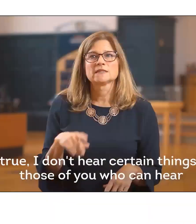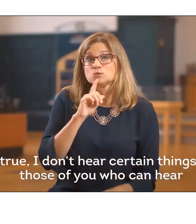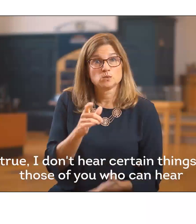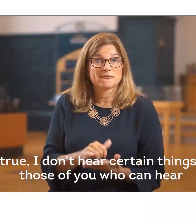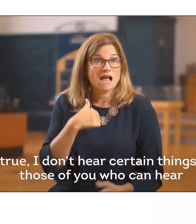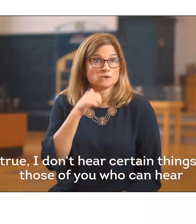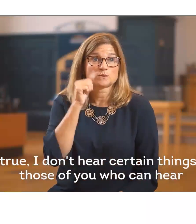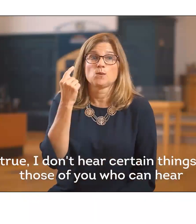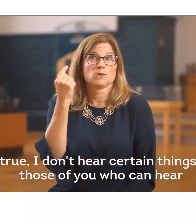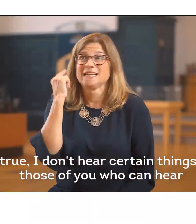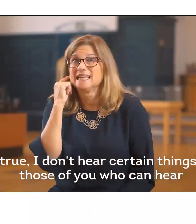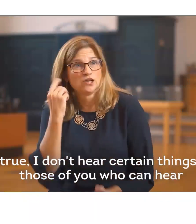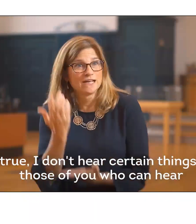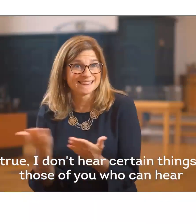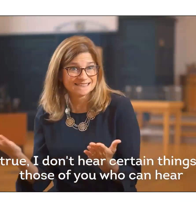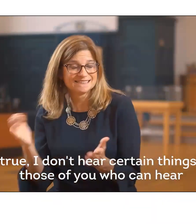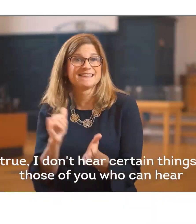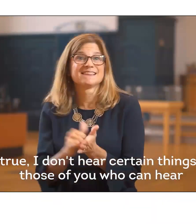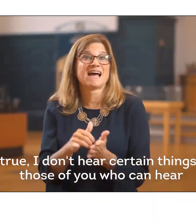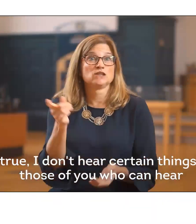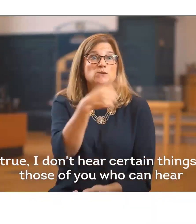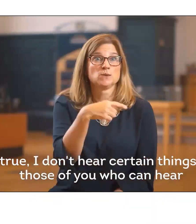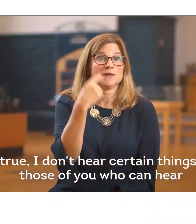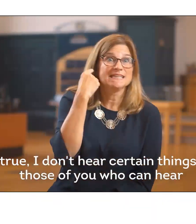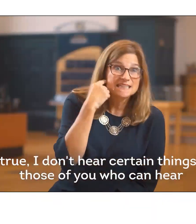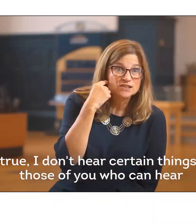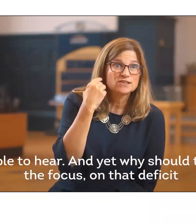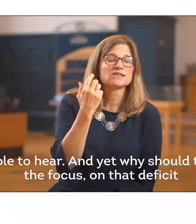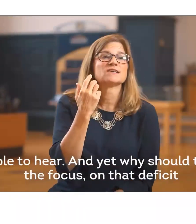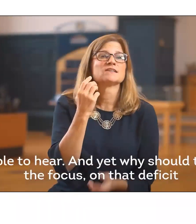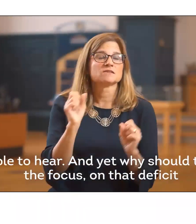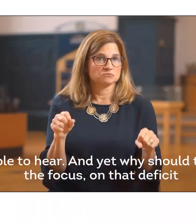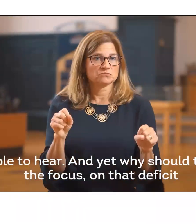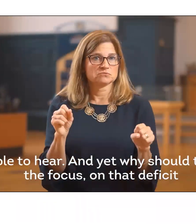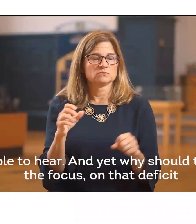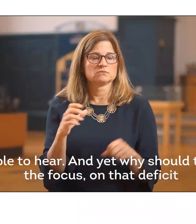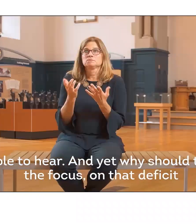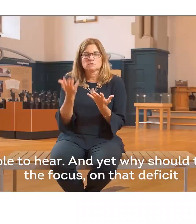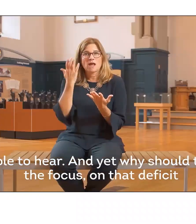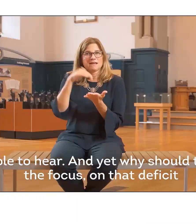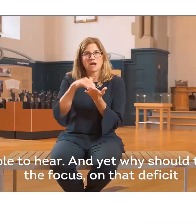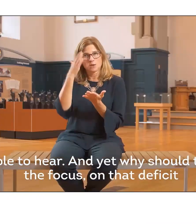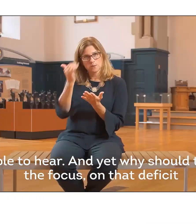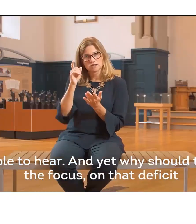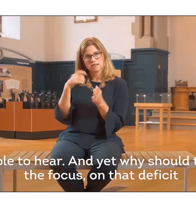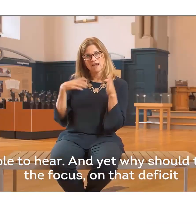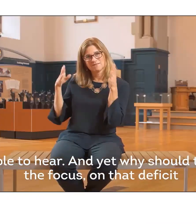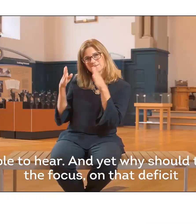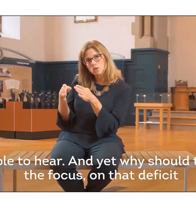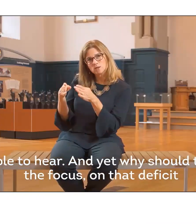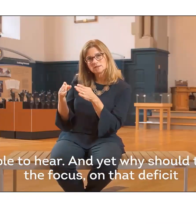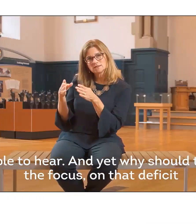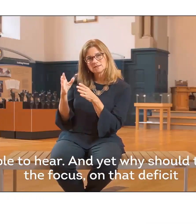them. It's true, I don't hear certain things that those of you who can hear are able to hear. And yet why should that be